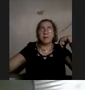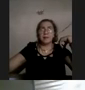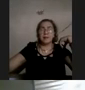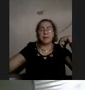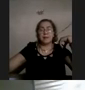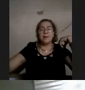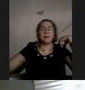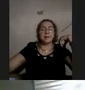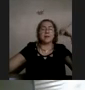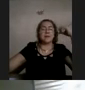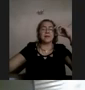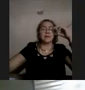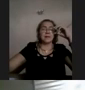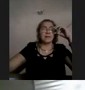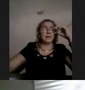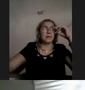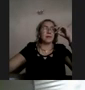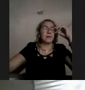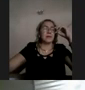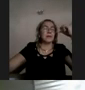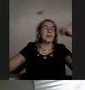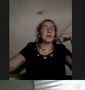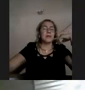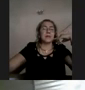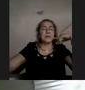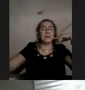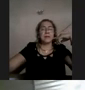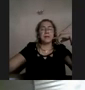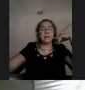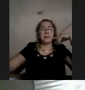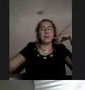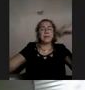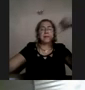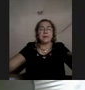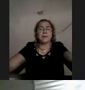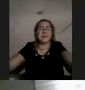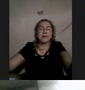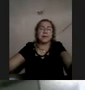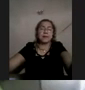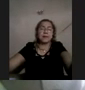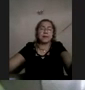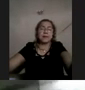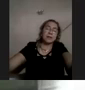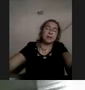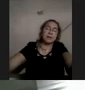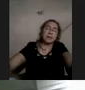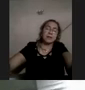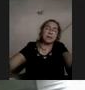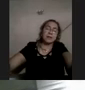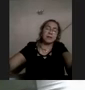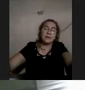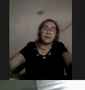general pasado simple, lo que estuvimos viendo. And here it is. What are we going to do? We're going to answer